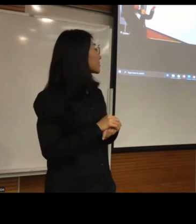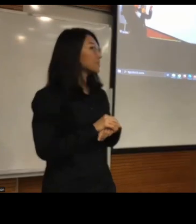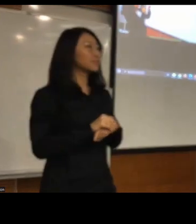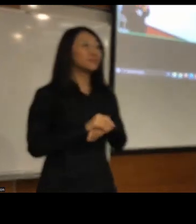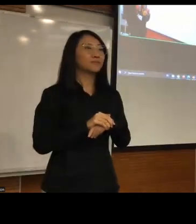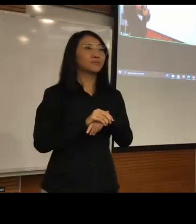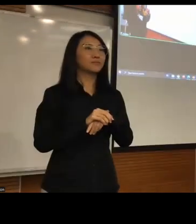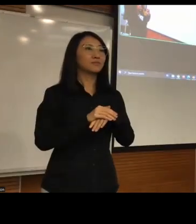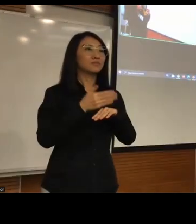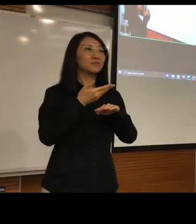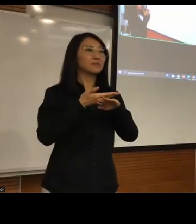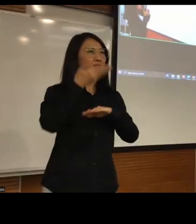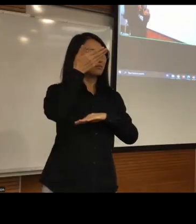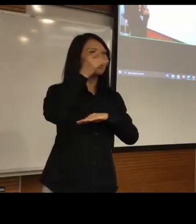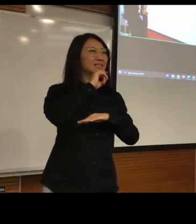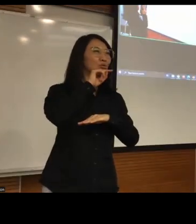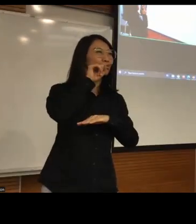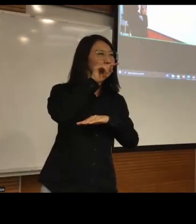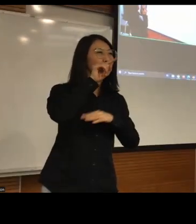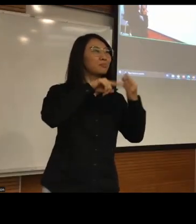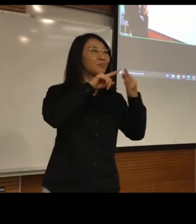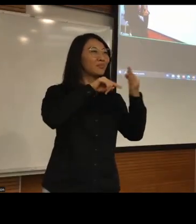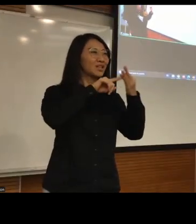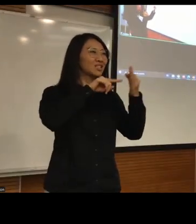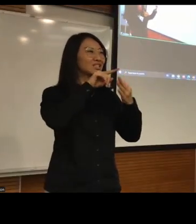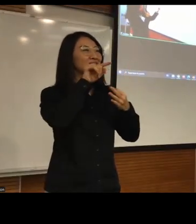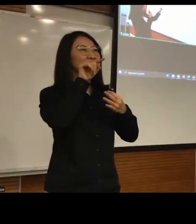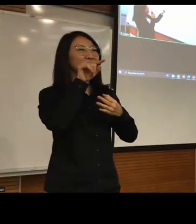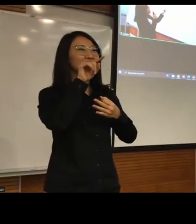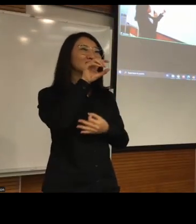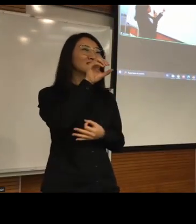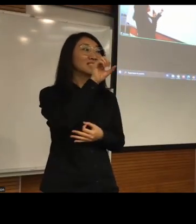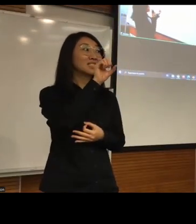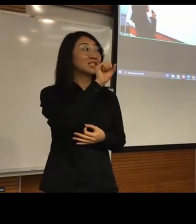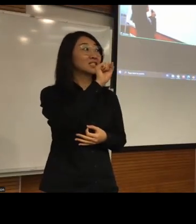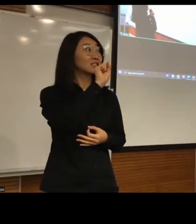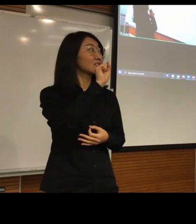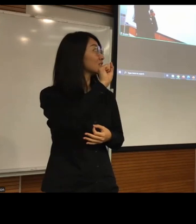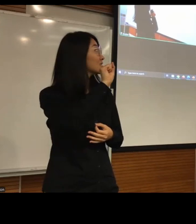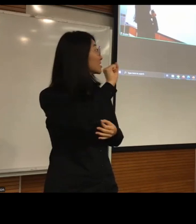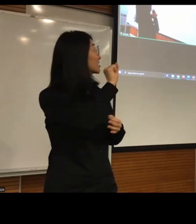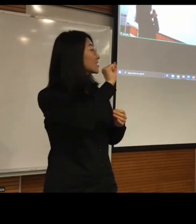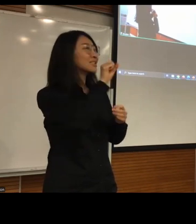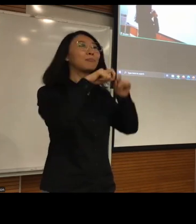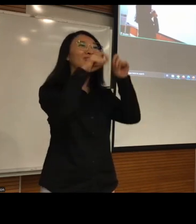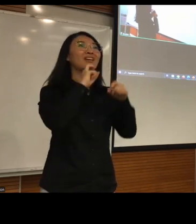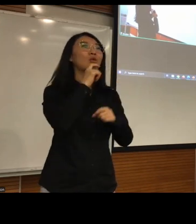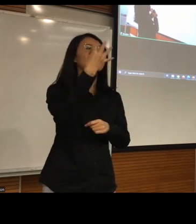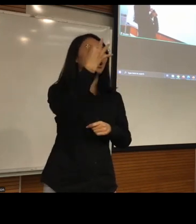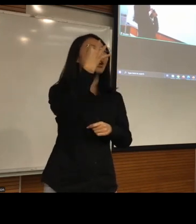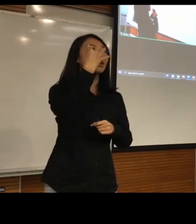we finish the question from Siqi first? And then when we finish the 3 questions on the screen, then we can allow people